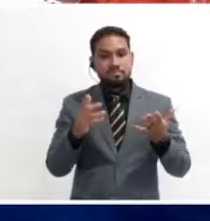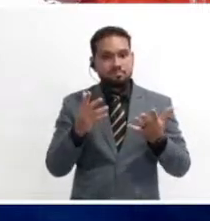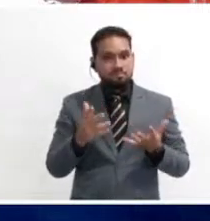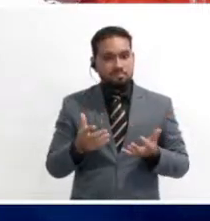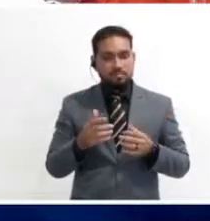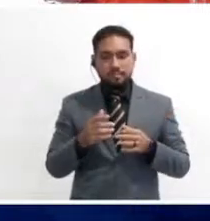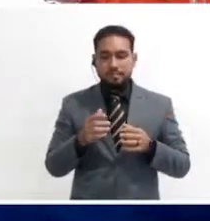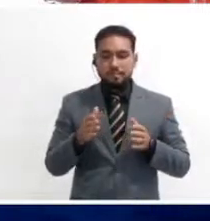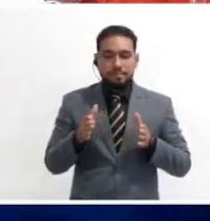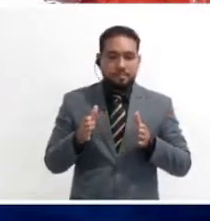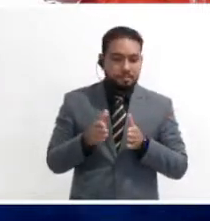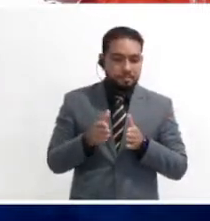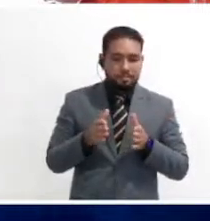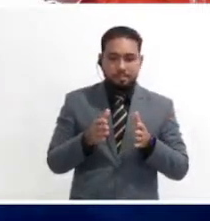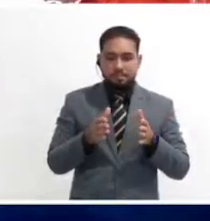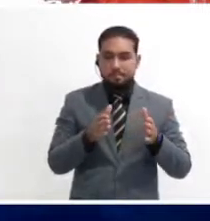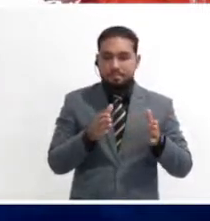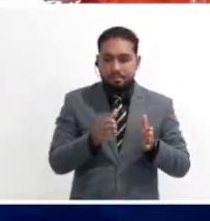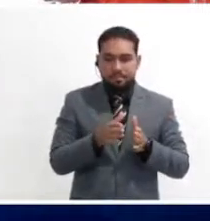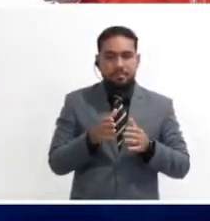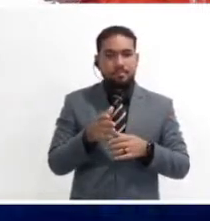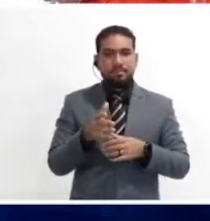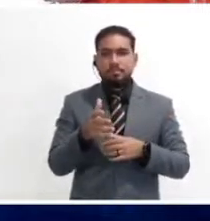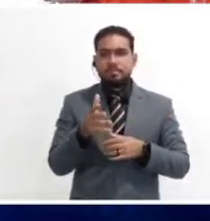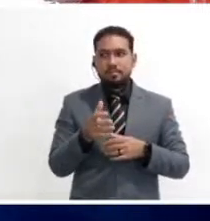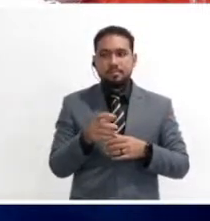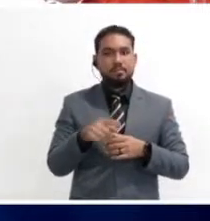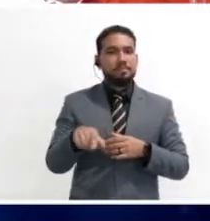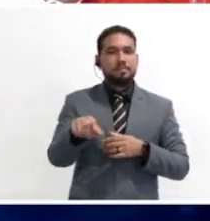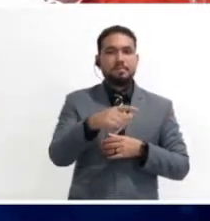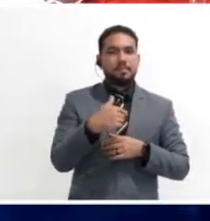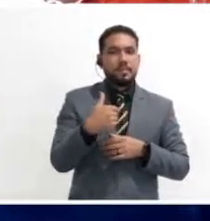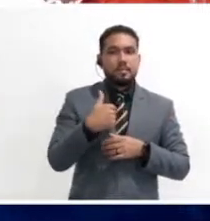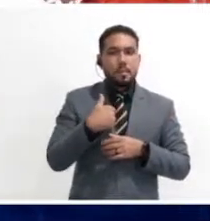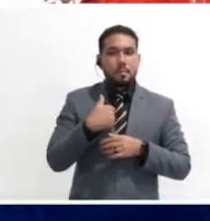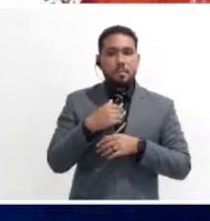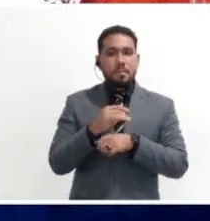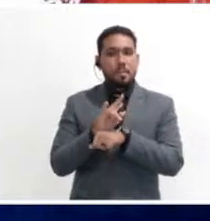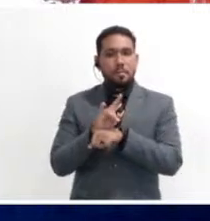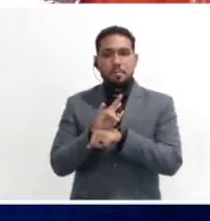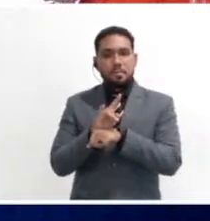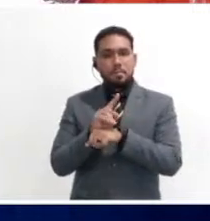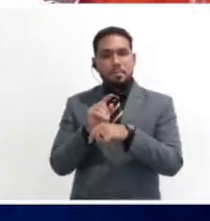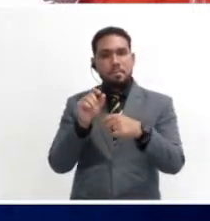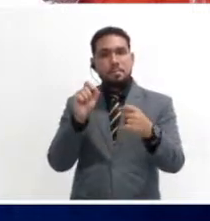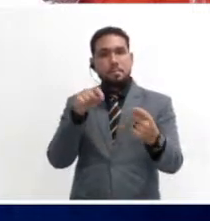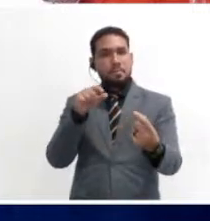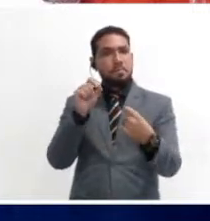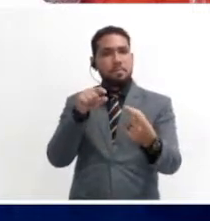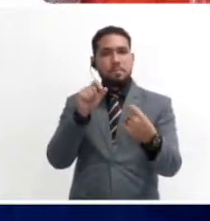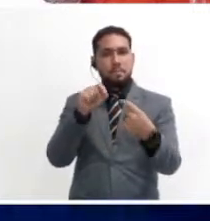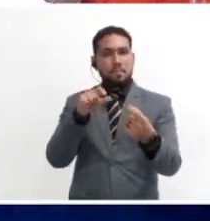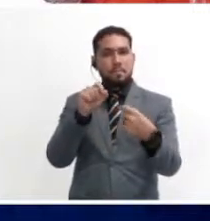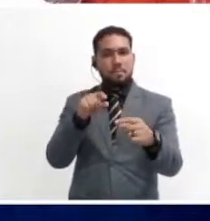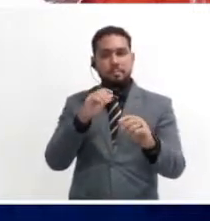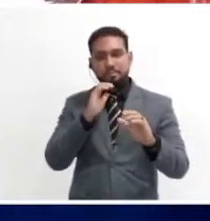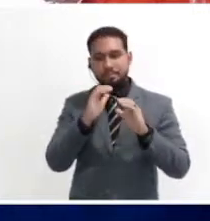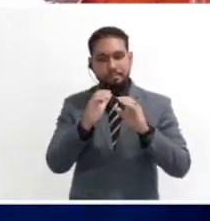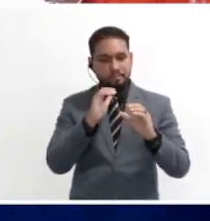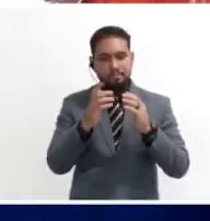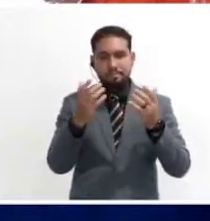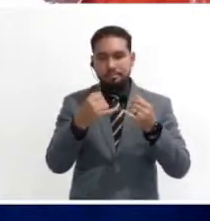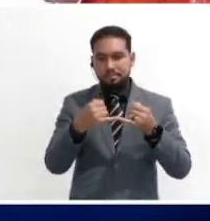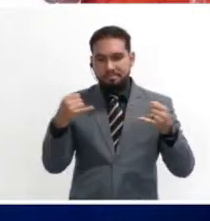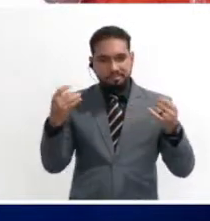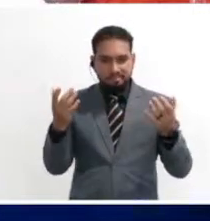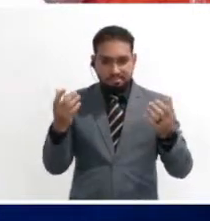and analog devices, function correctly without their customers having to do a lot of design. So